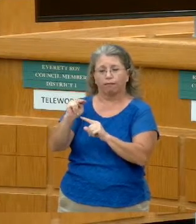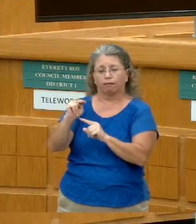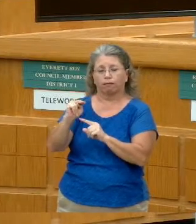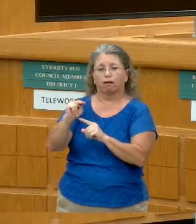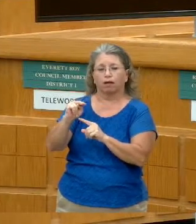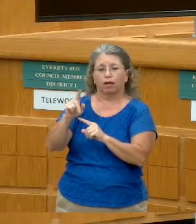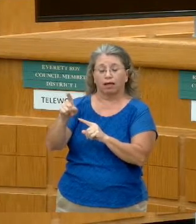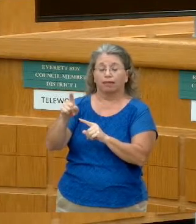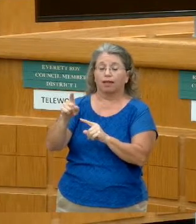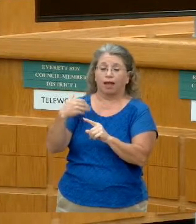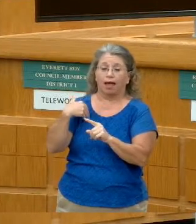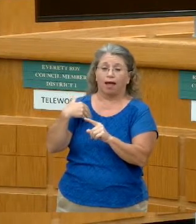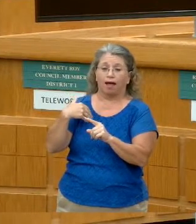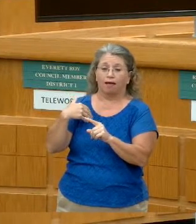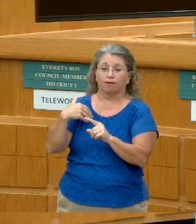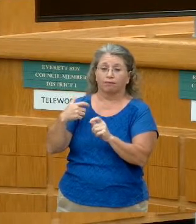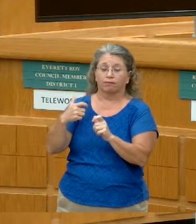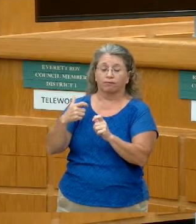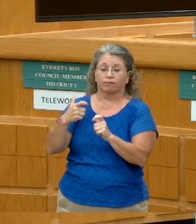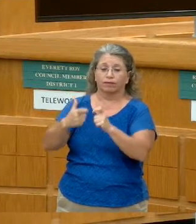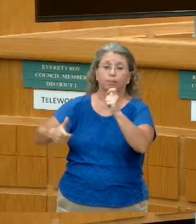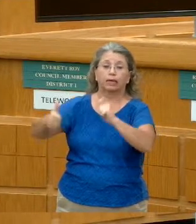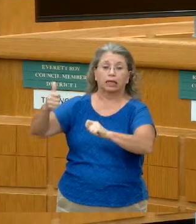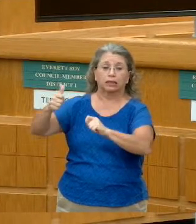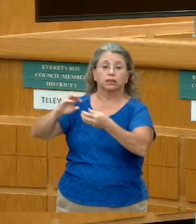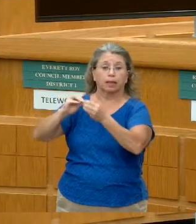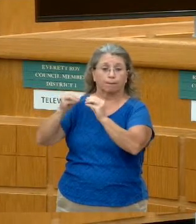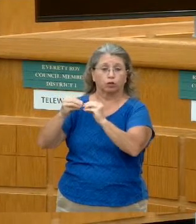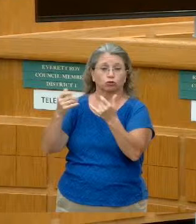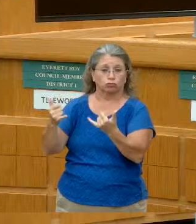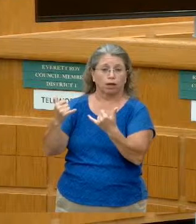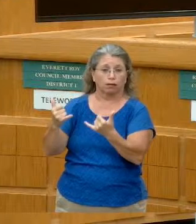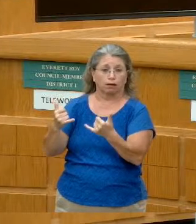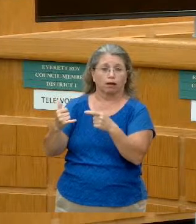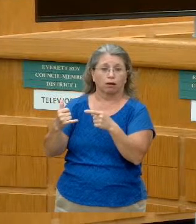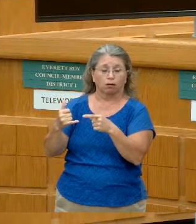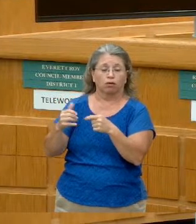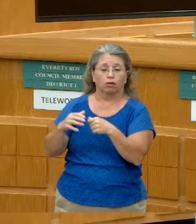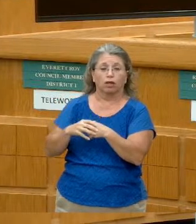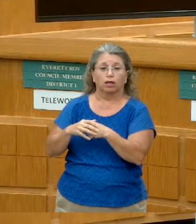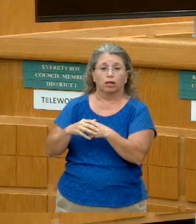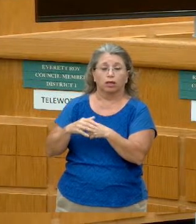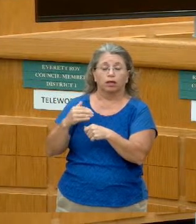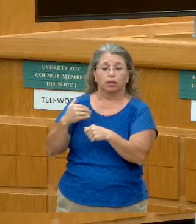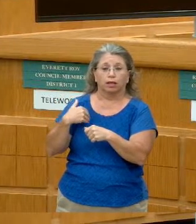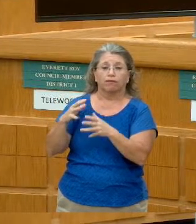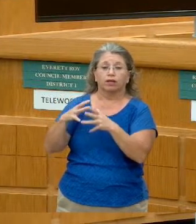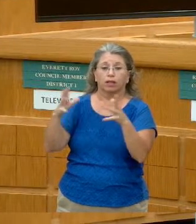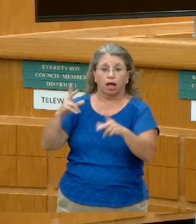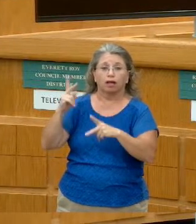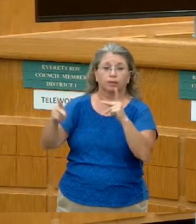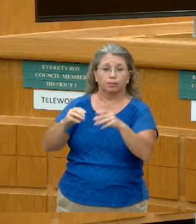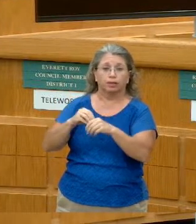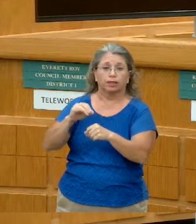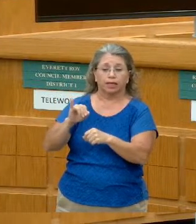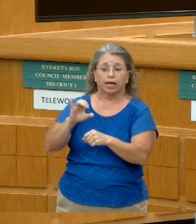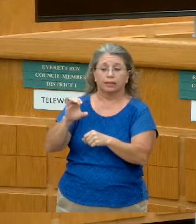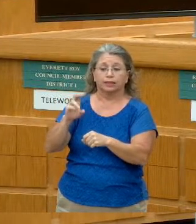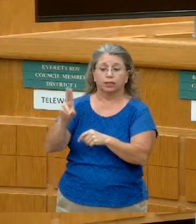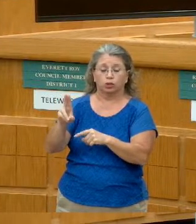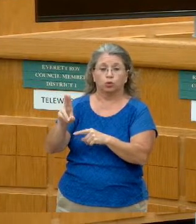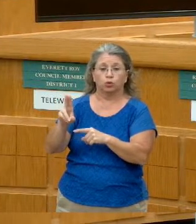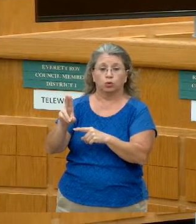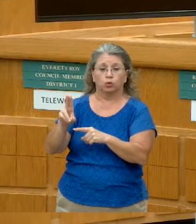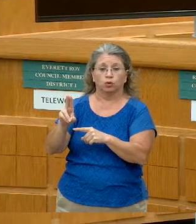think, the heaviest load right now. They have, a tremendous amount of people in ICU and, in fact, just